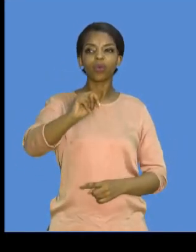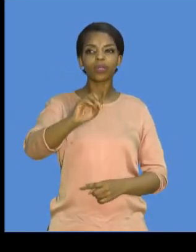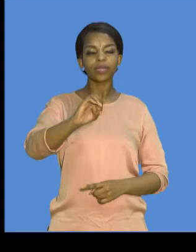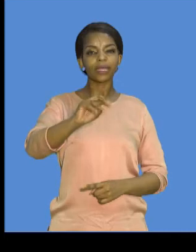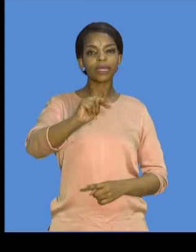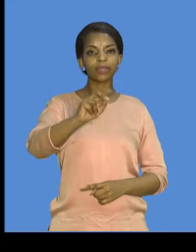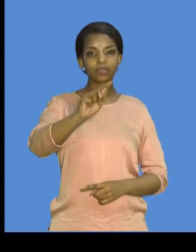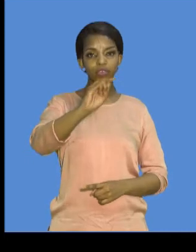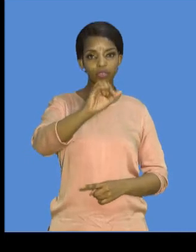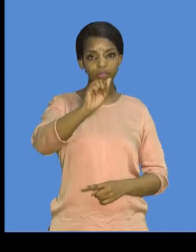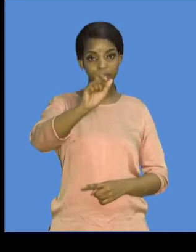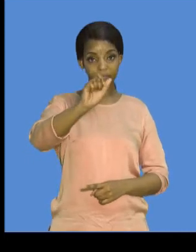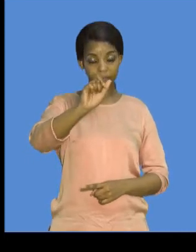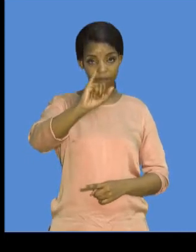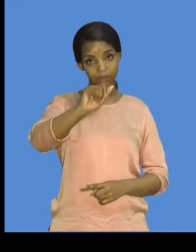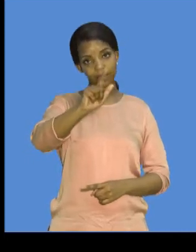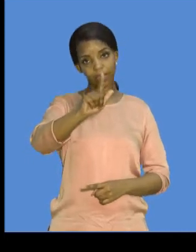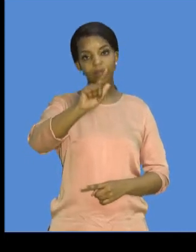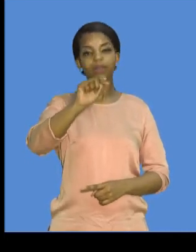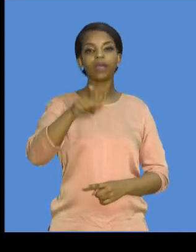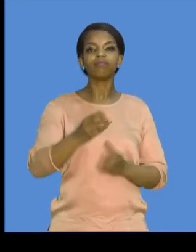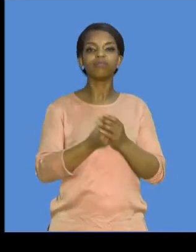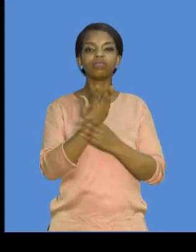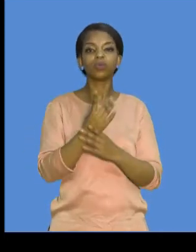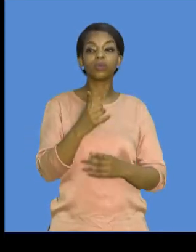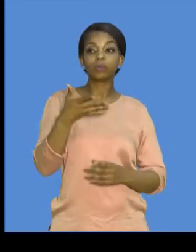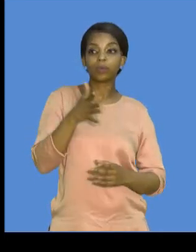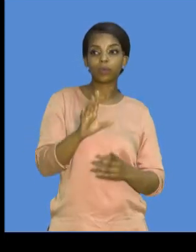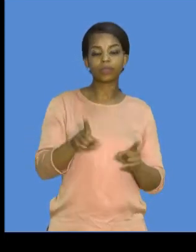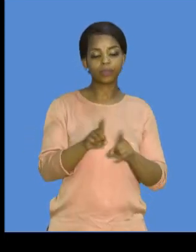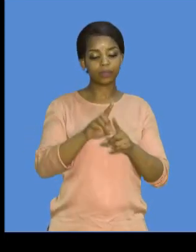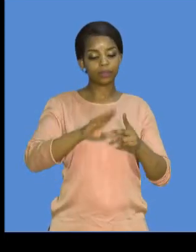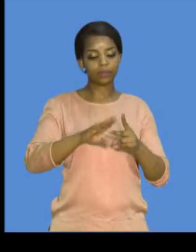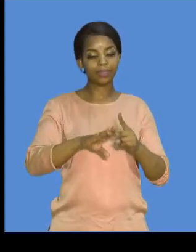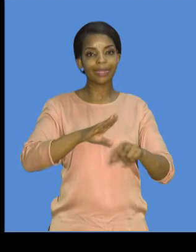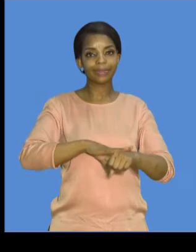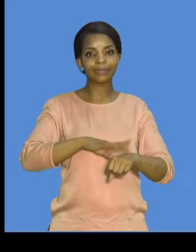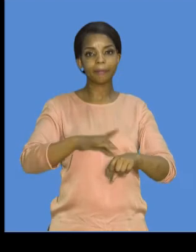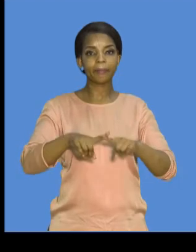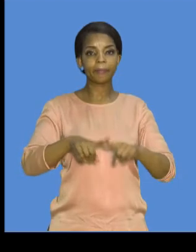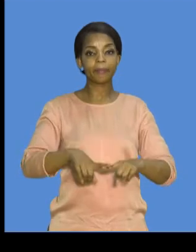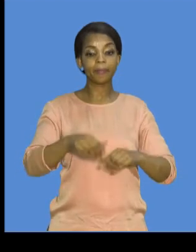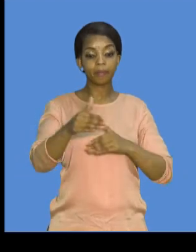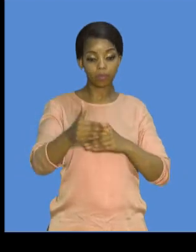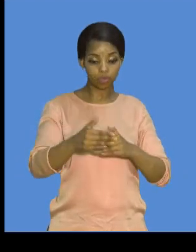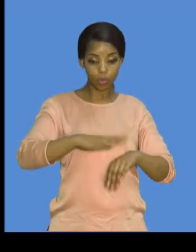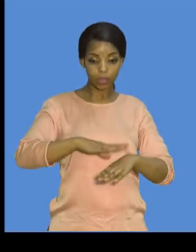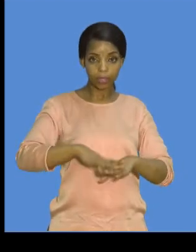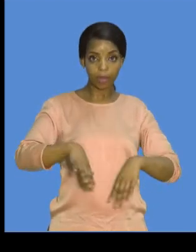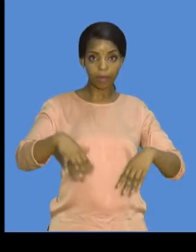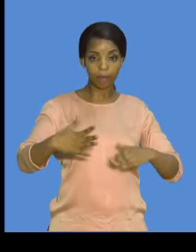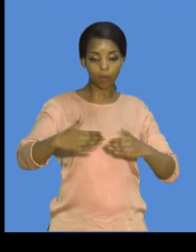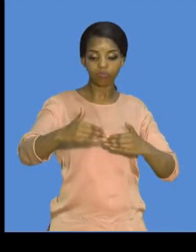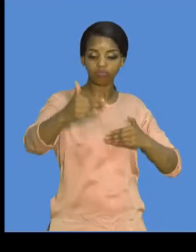determines the growth that we're dealing with. So I've just been emphasizing this a lot, that it is an exponential, so